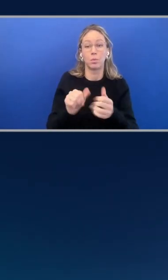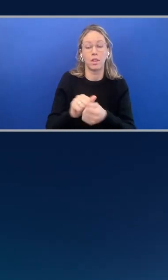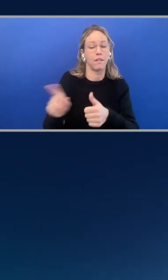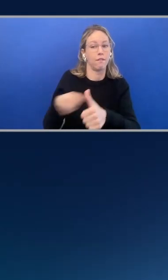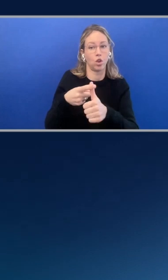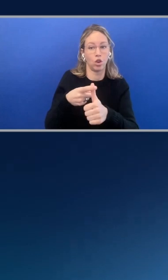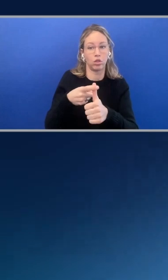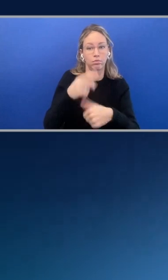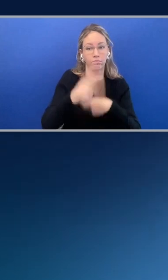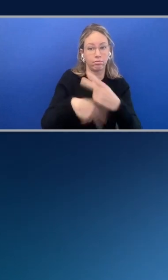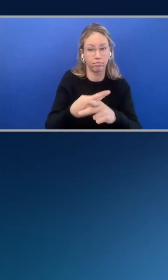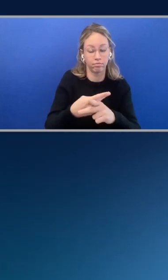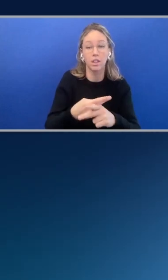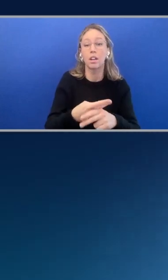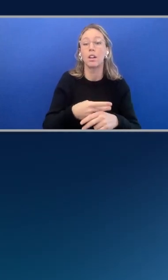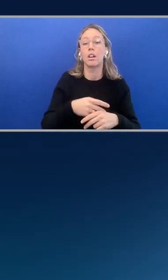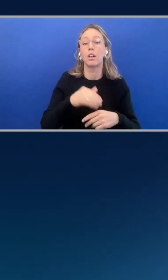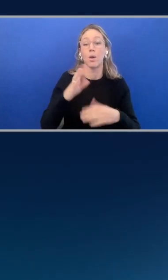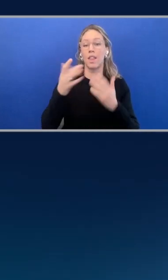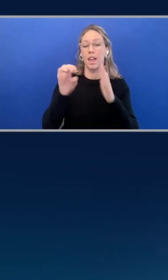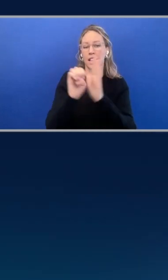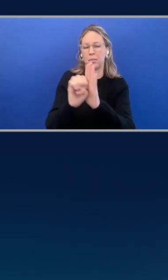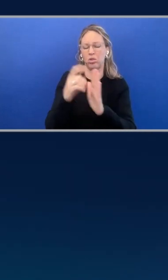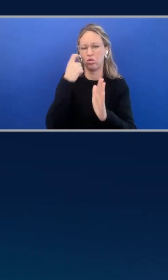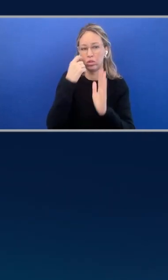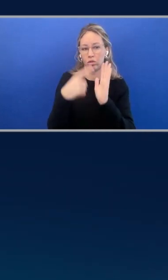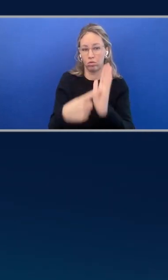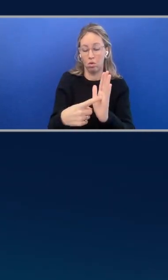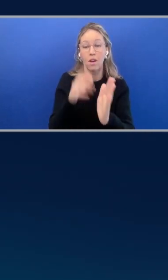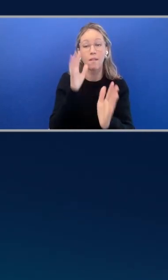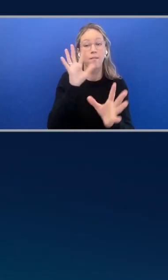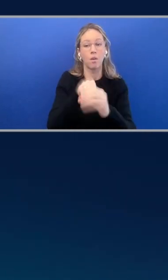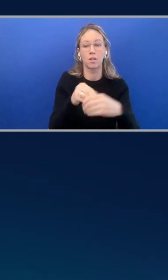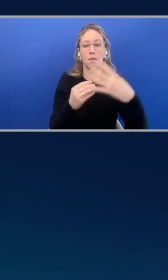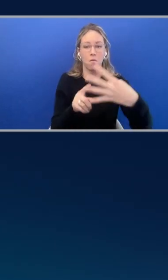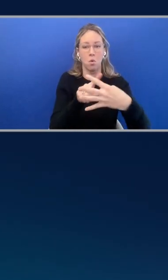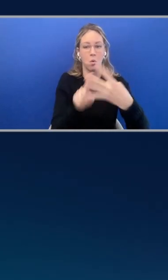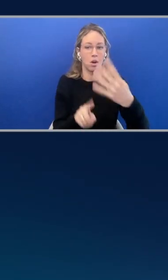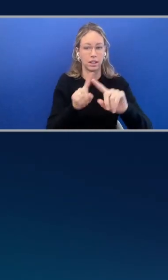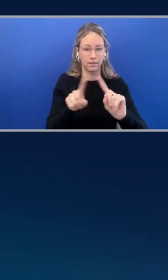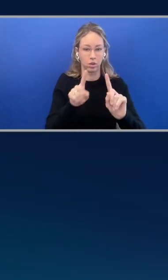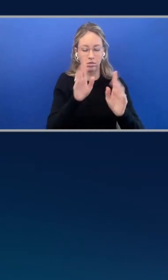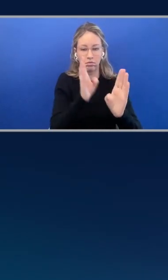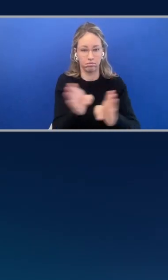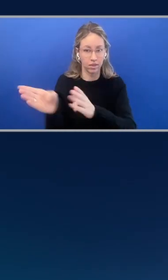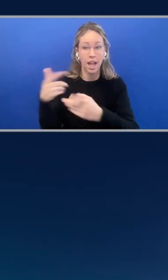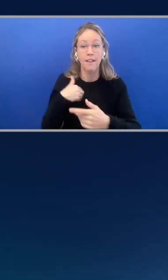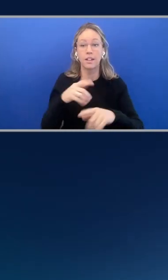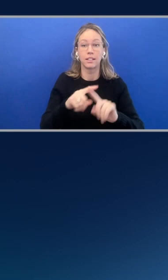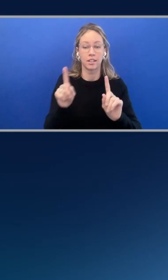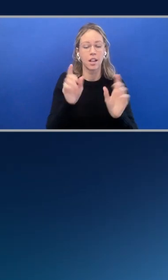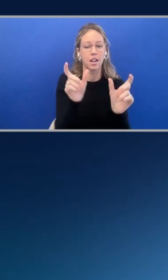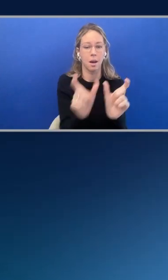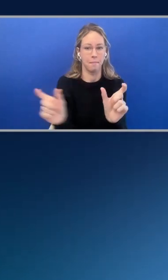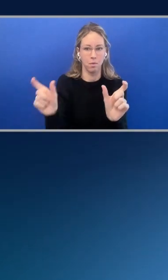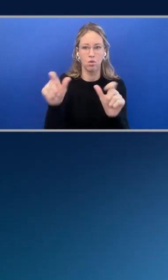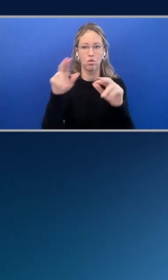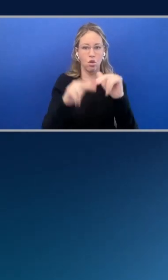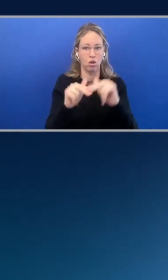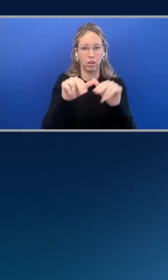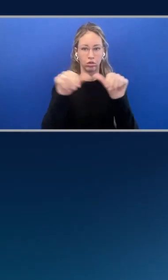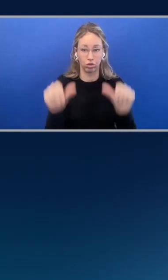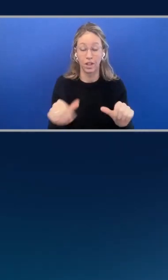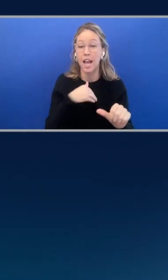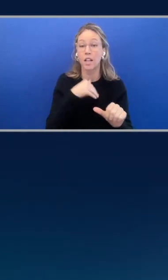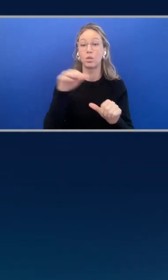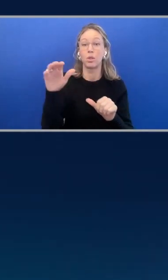Okay. So the example that you just saw involves 4 different steps. It's a completely decoupled architecture. So we had to call multiple LLMs